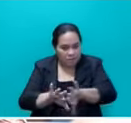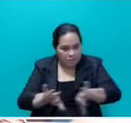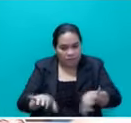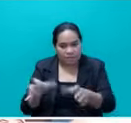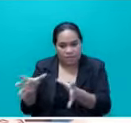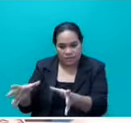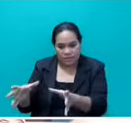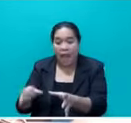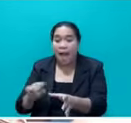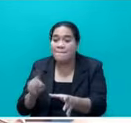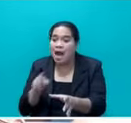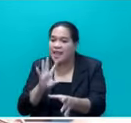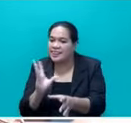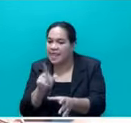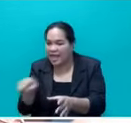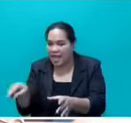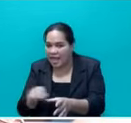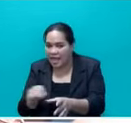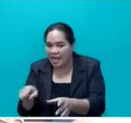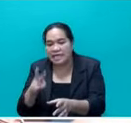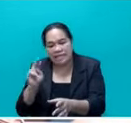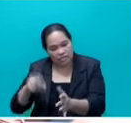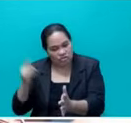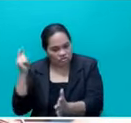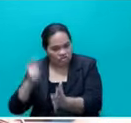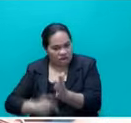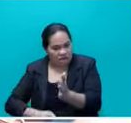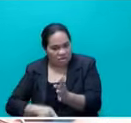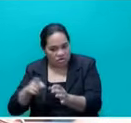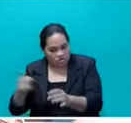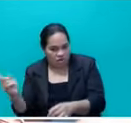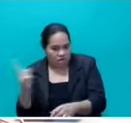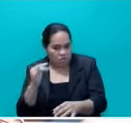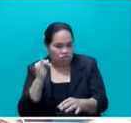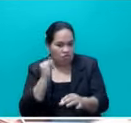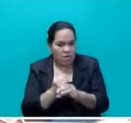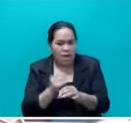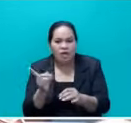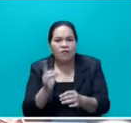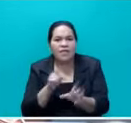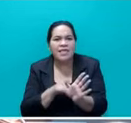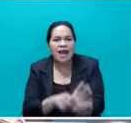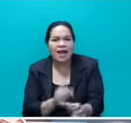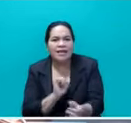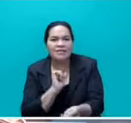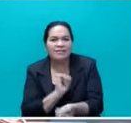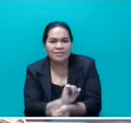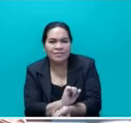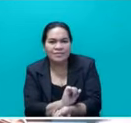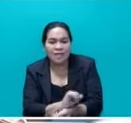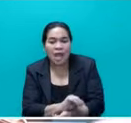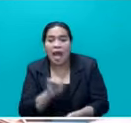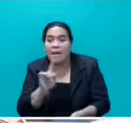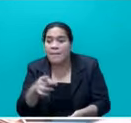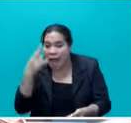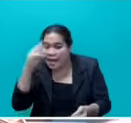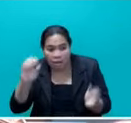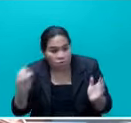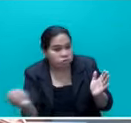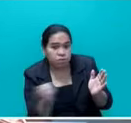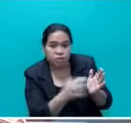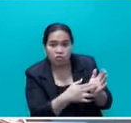have to face, being charged, they'll have to face the crime and coming to juvenile court. But if it's to go on a register and we're wishing